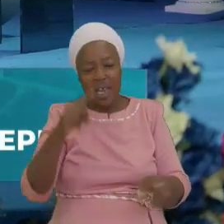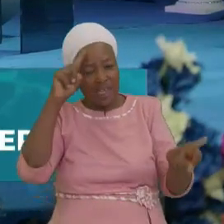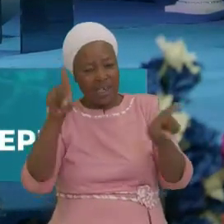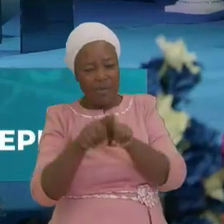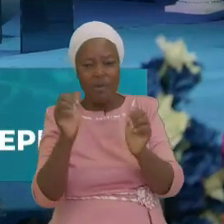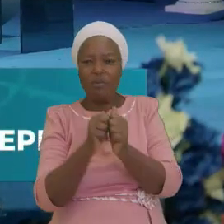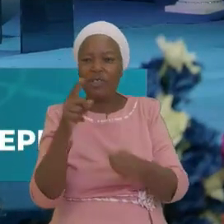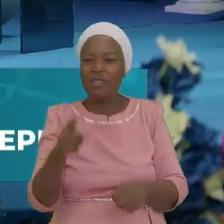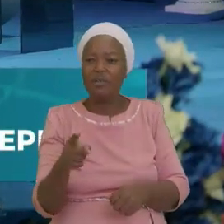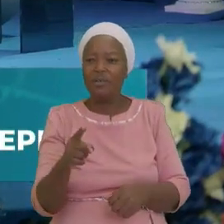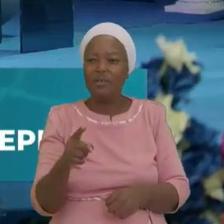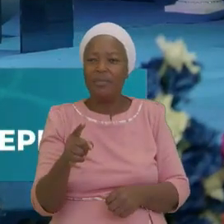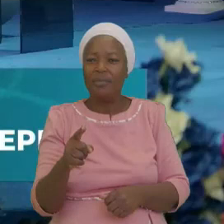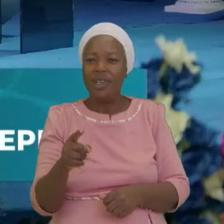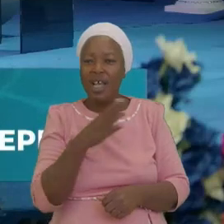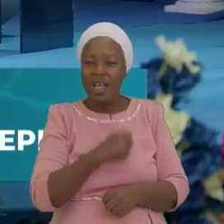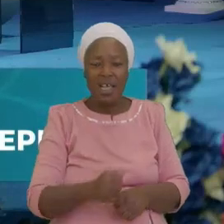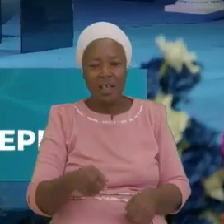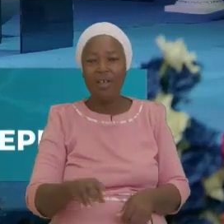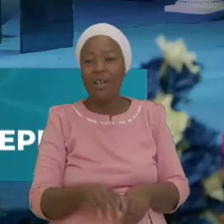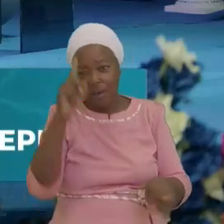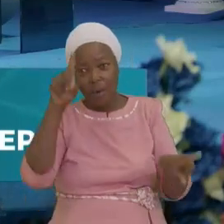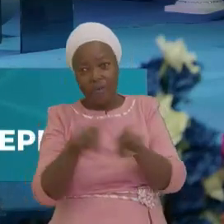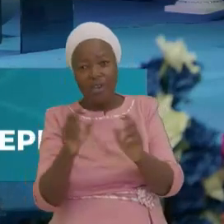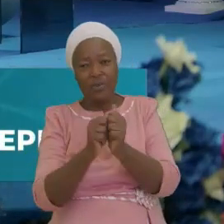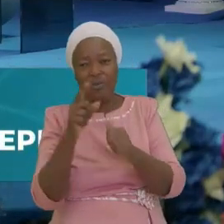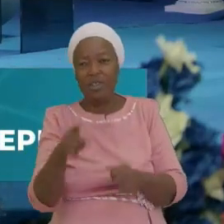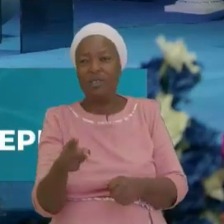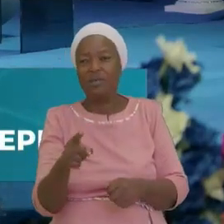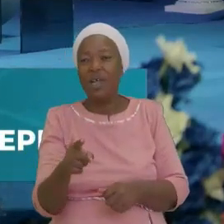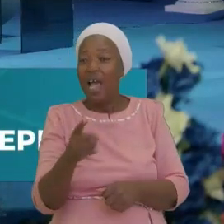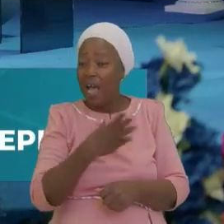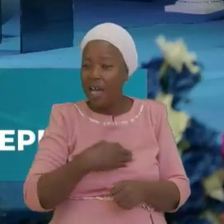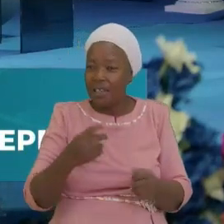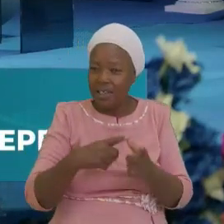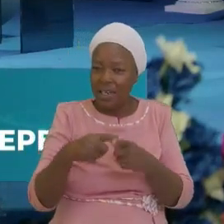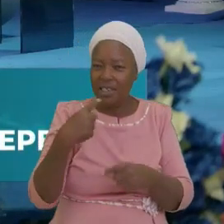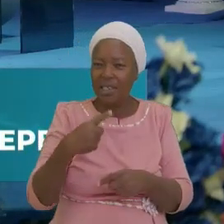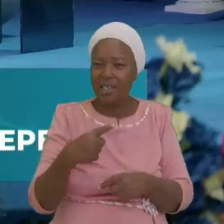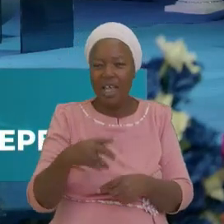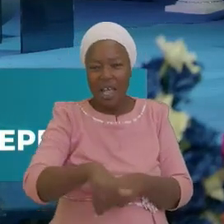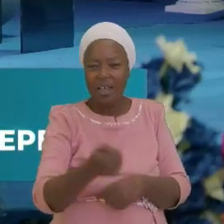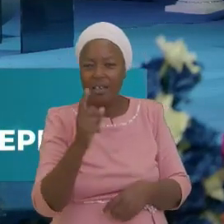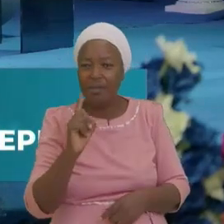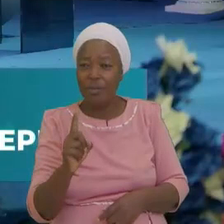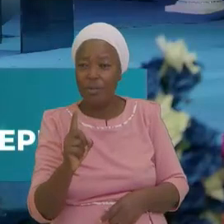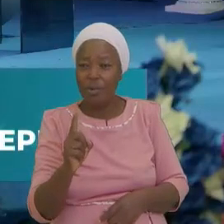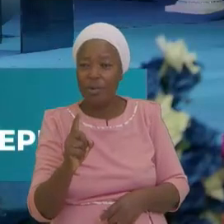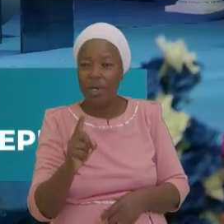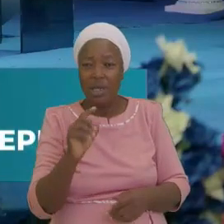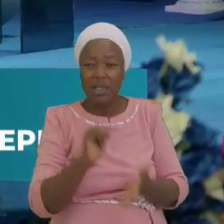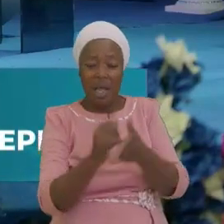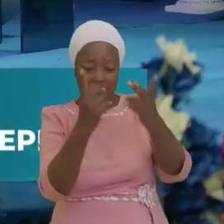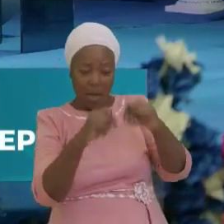you, a covenant with you. And He says, whosoever comes to me,